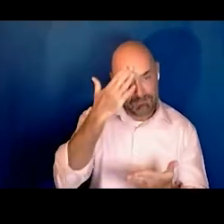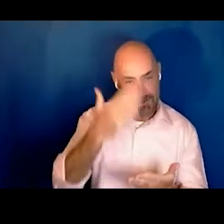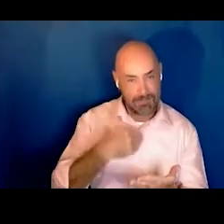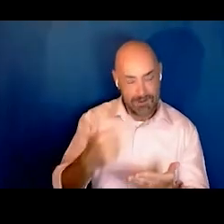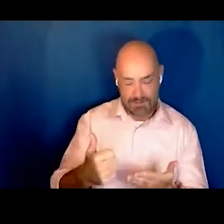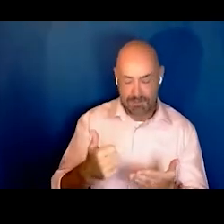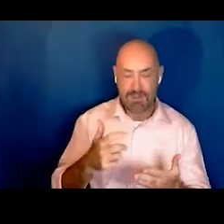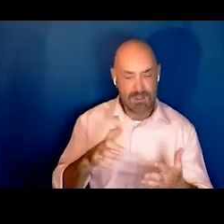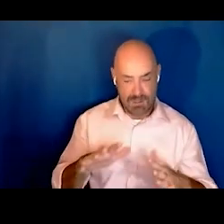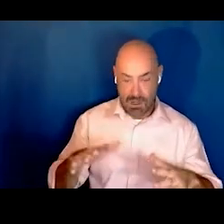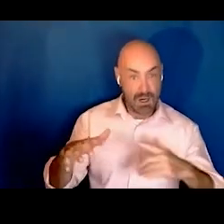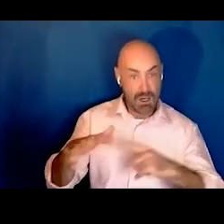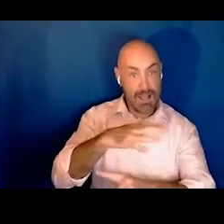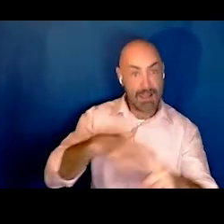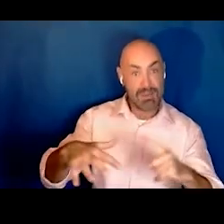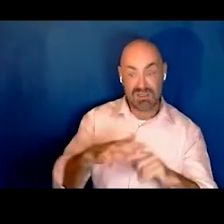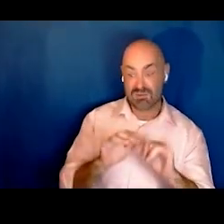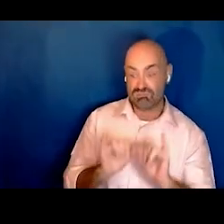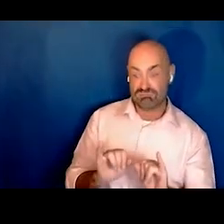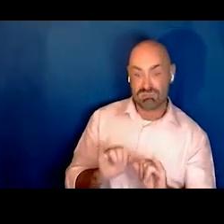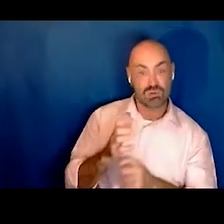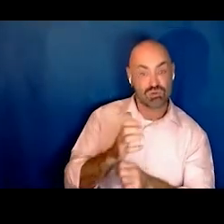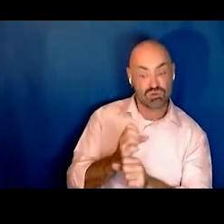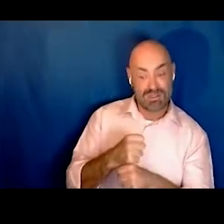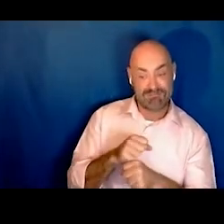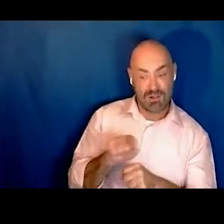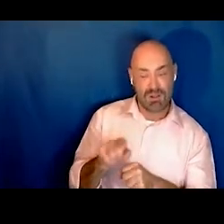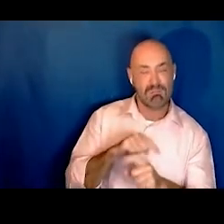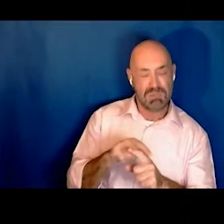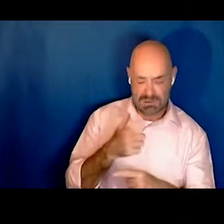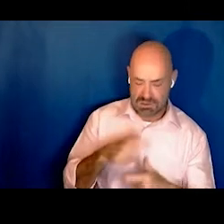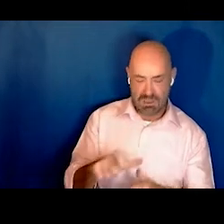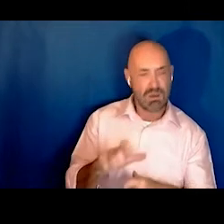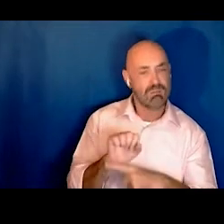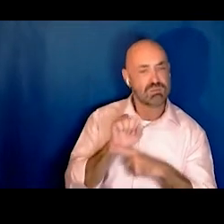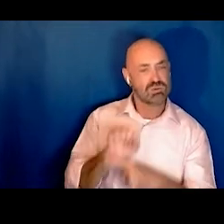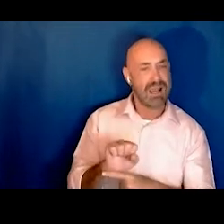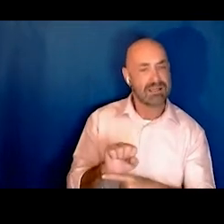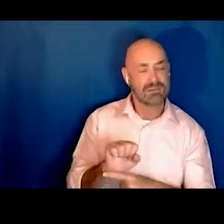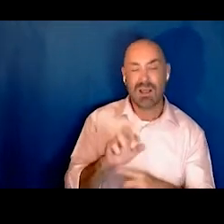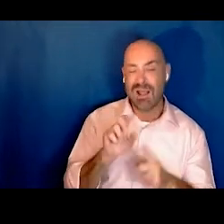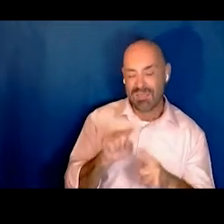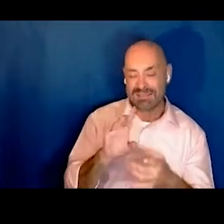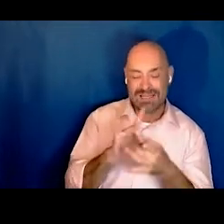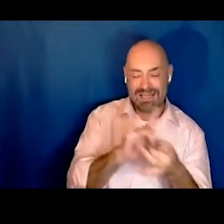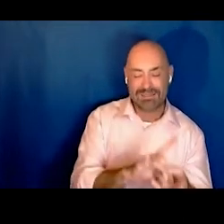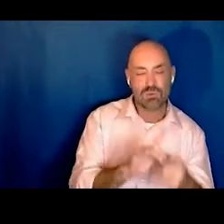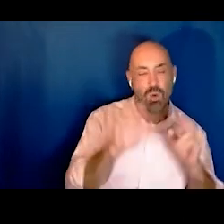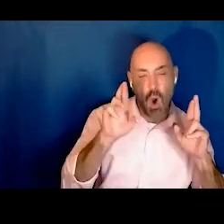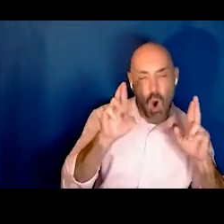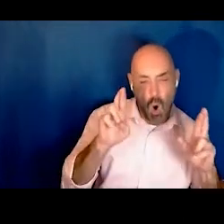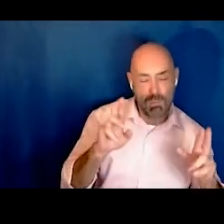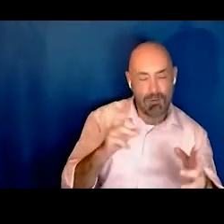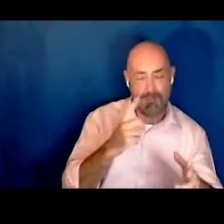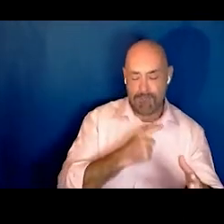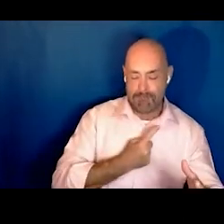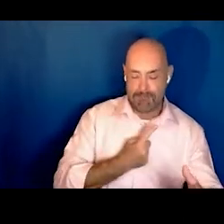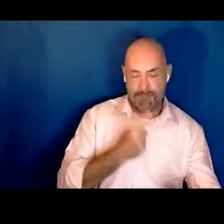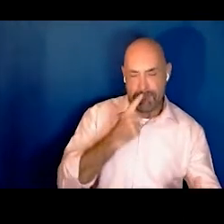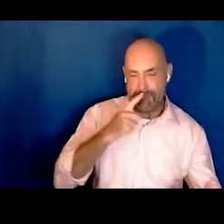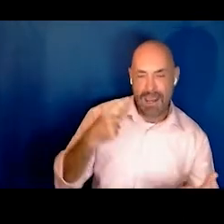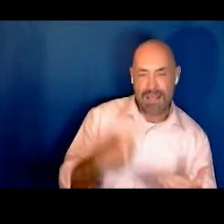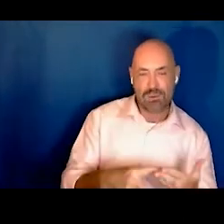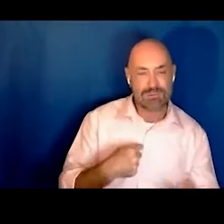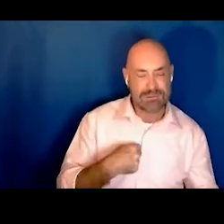climate distress, but in a way that protects them. And hope itself can be linked to a sense of agency. So if we can develop in